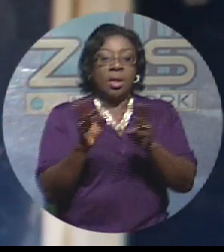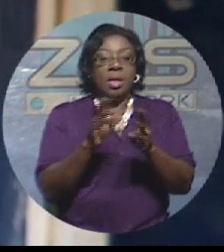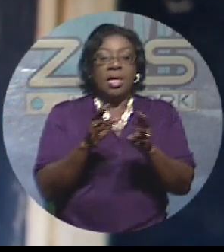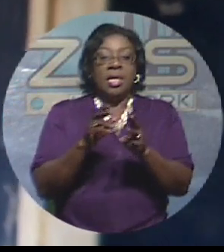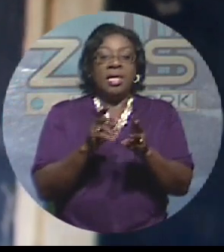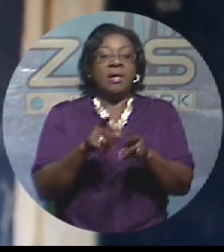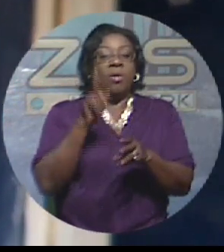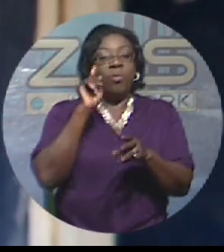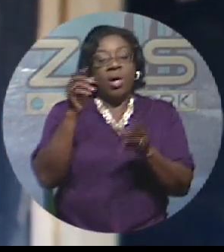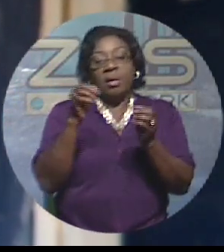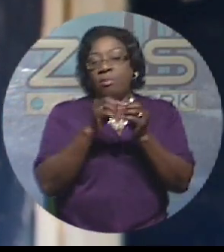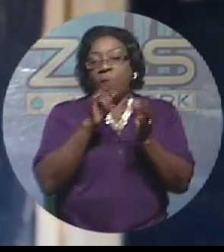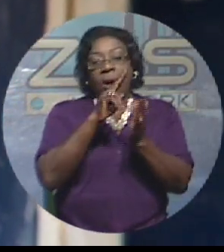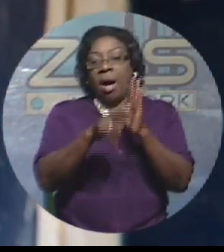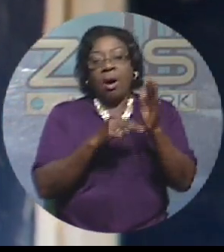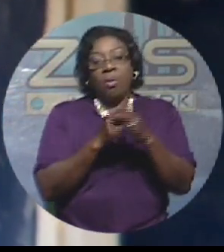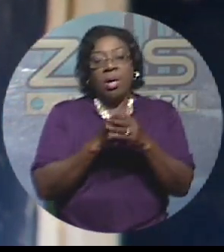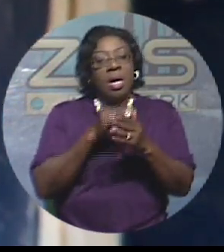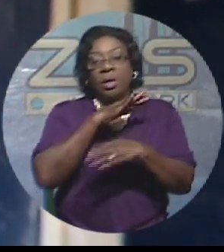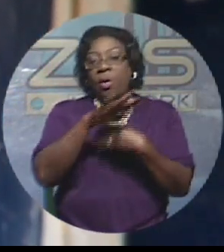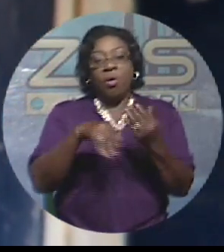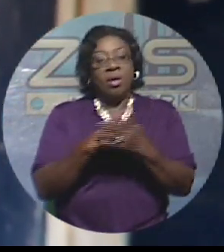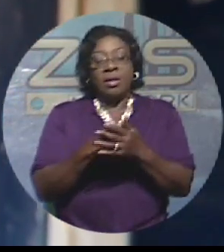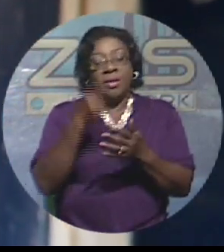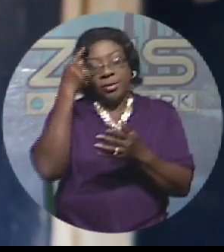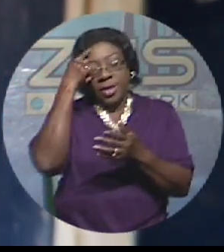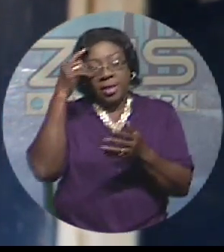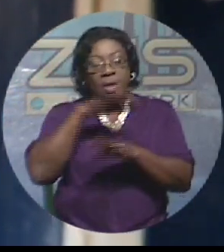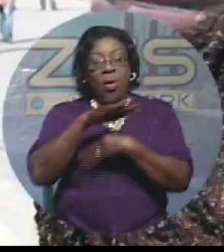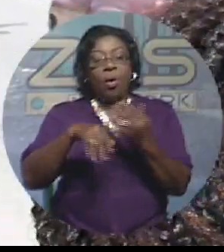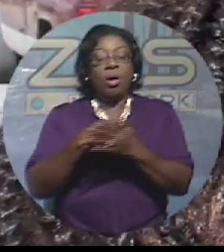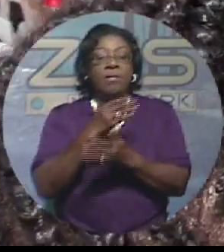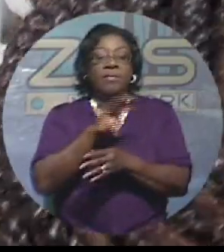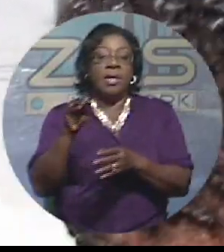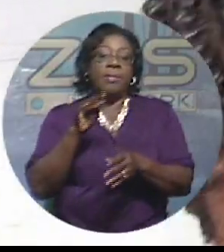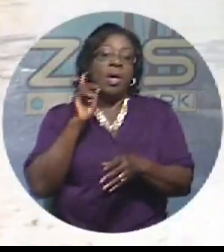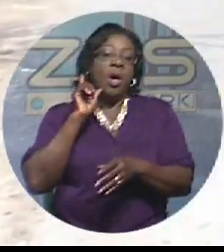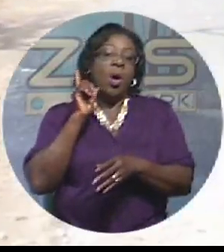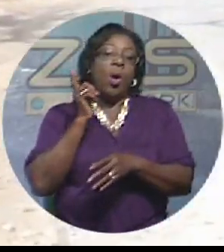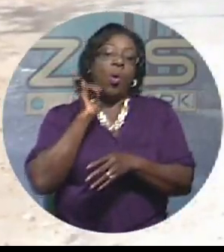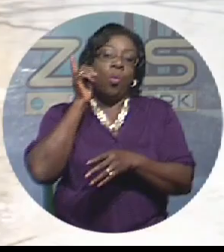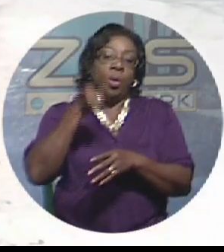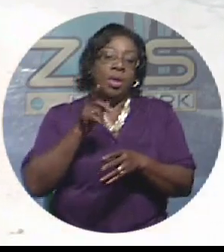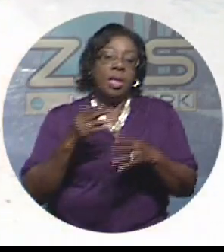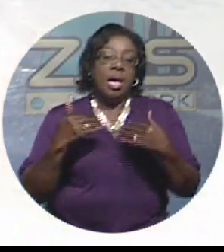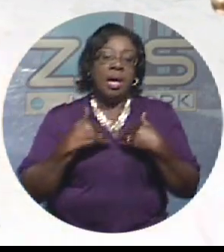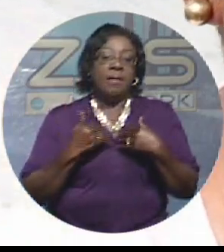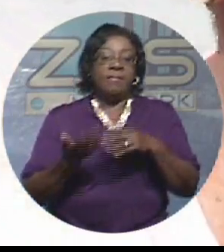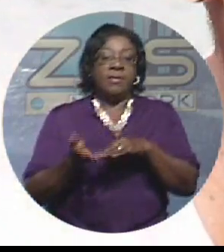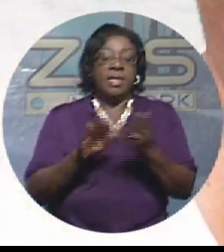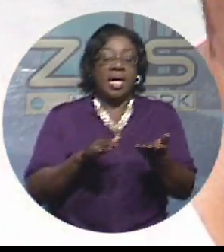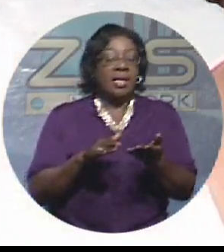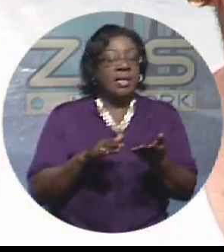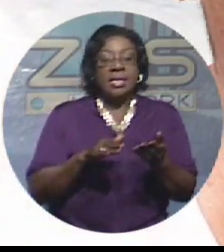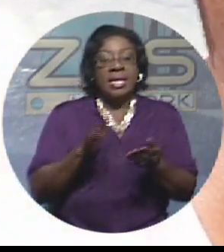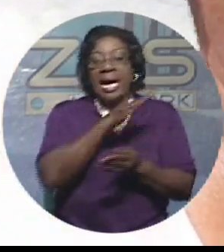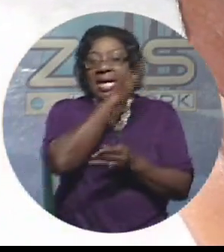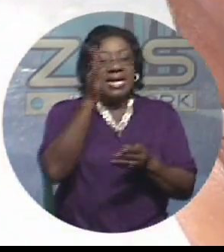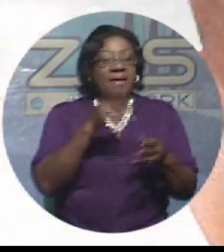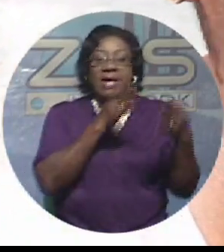we was gone. Wow. Yeah, then my family would have died. I'm sure you never expected this to happen.